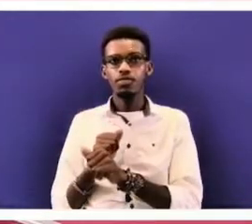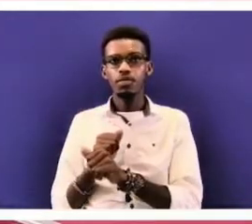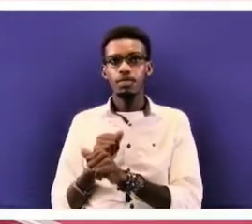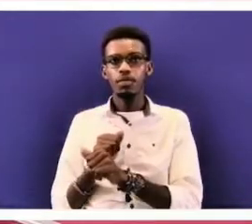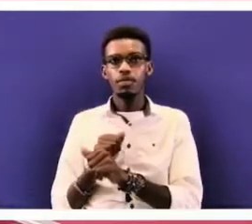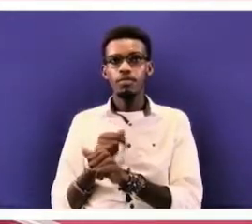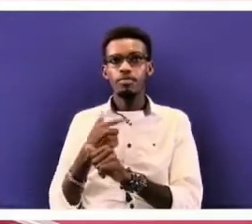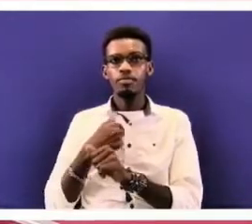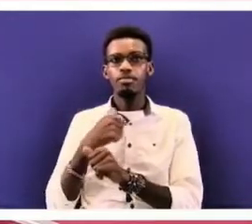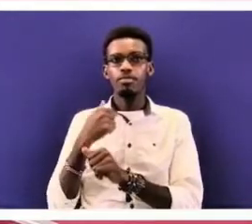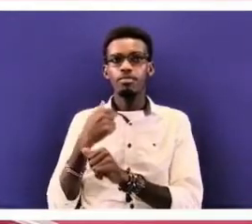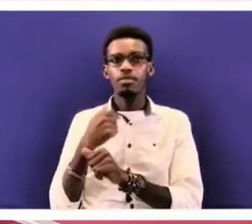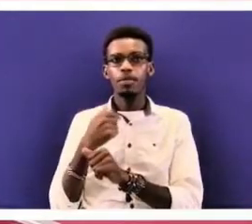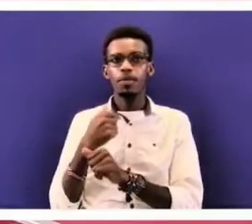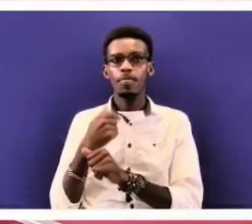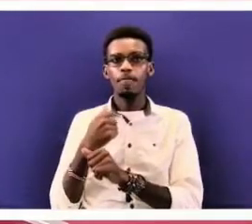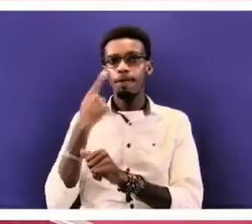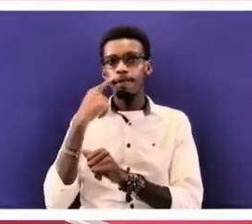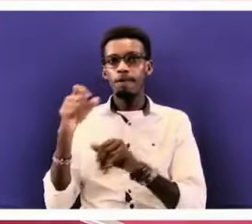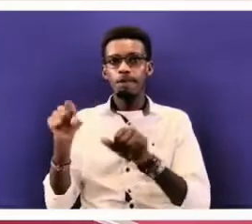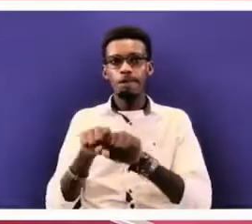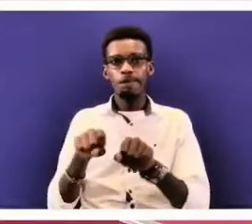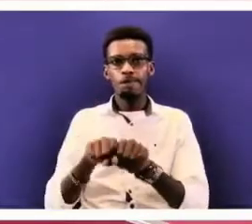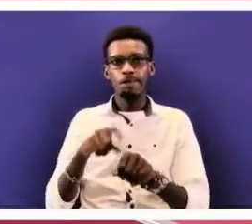I'm always, do you see the shoes he's wearing?